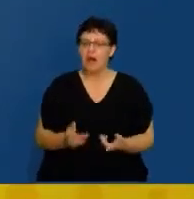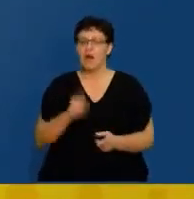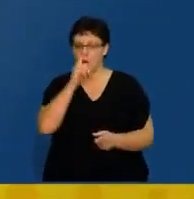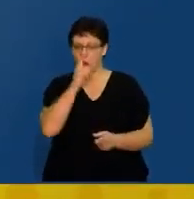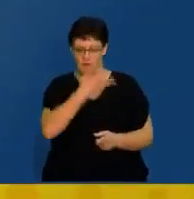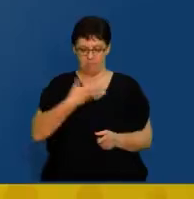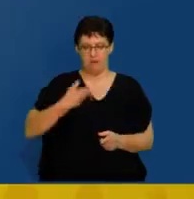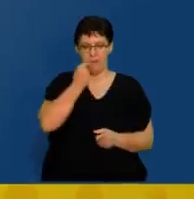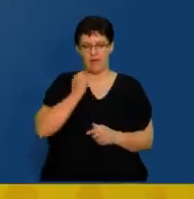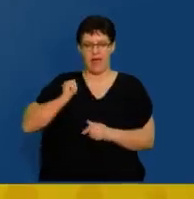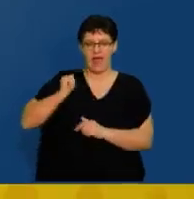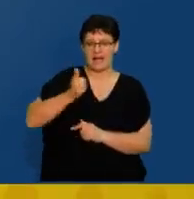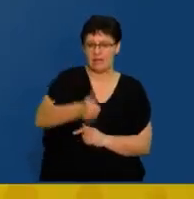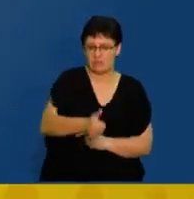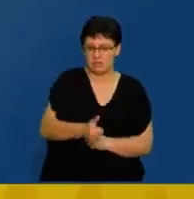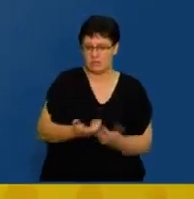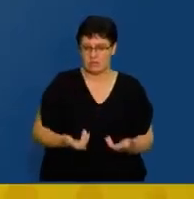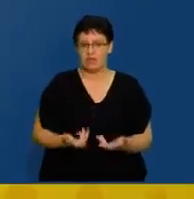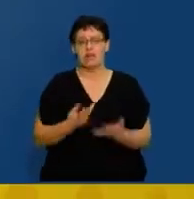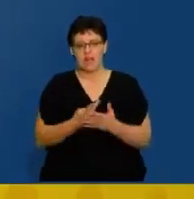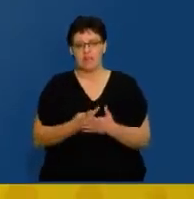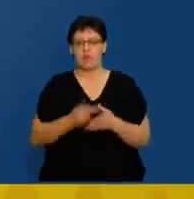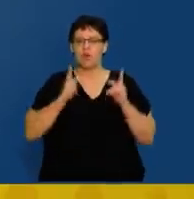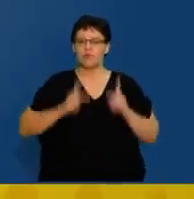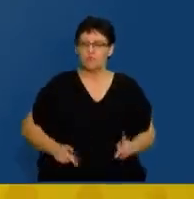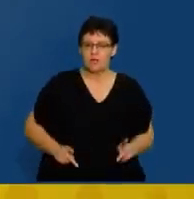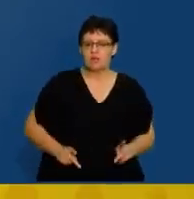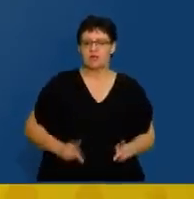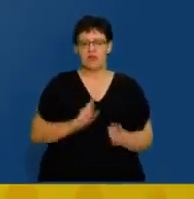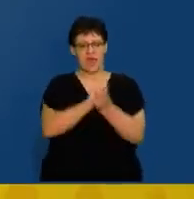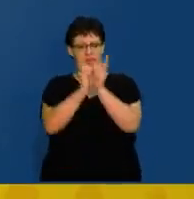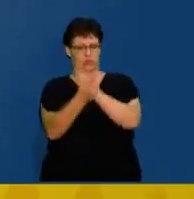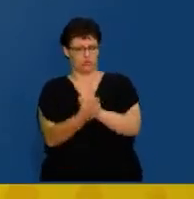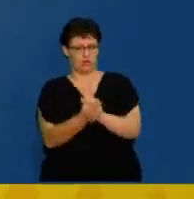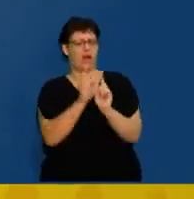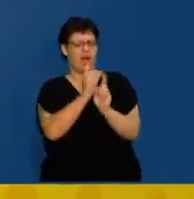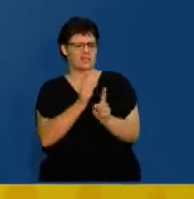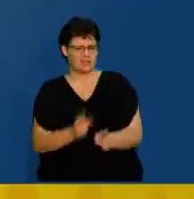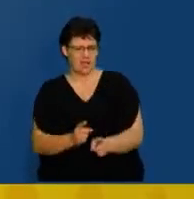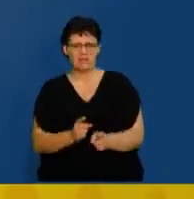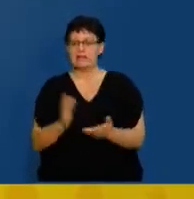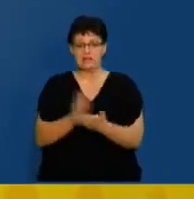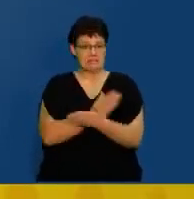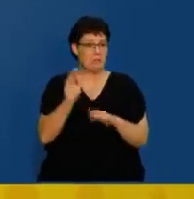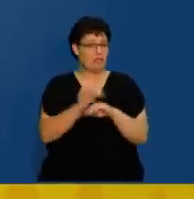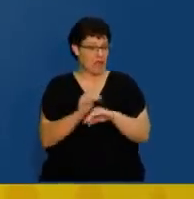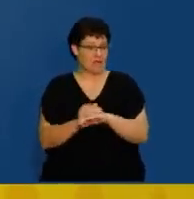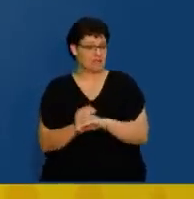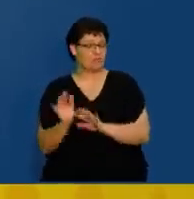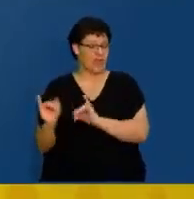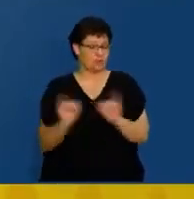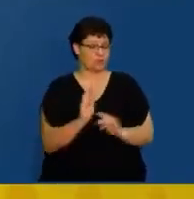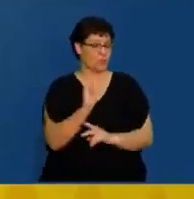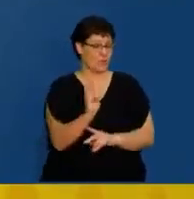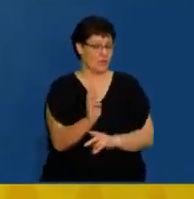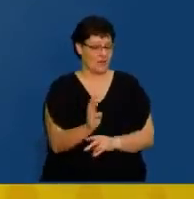inheritance, and we're going to spend some time looking at human evolution, take a few questions on that. I've got some friends here that I'm going to introduce to you in a bit,